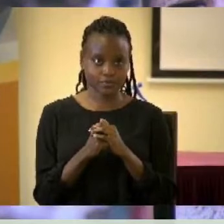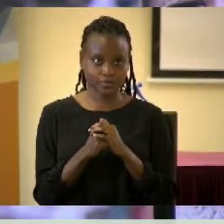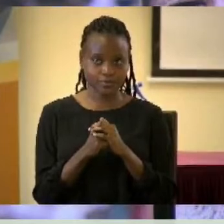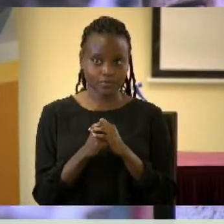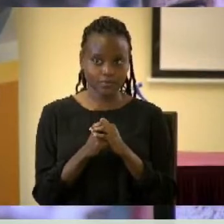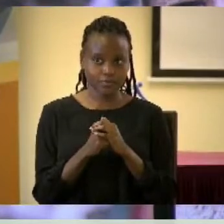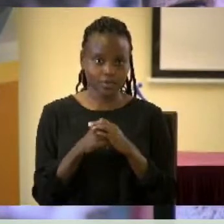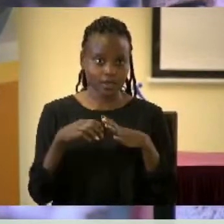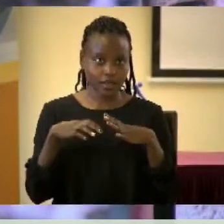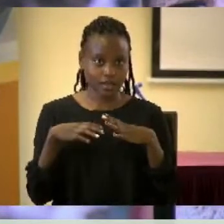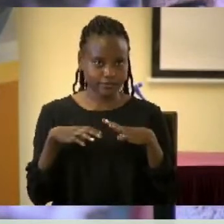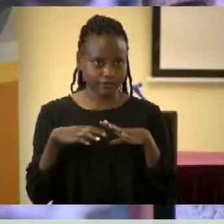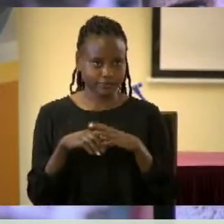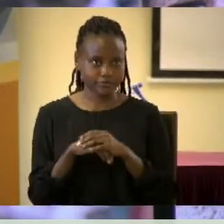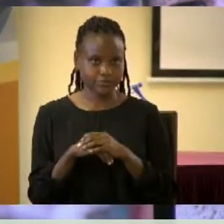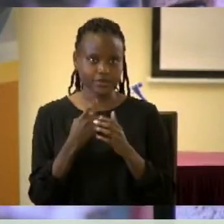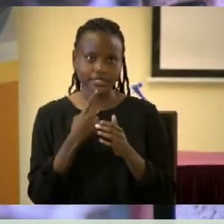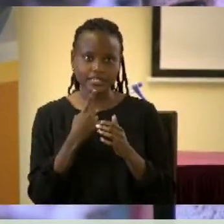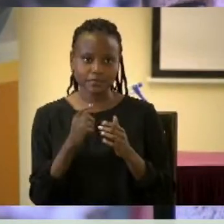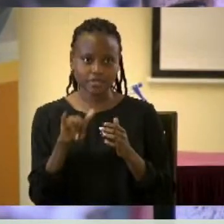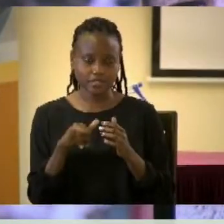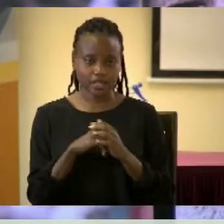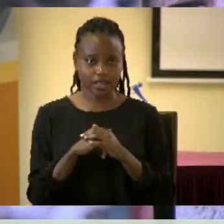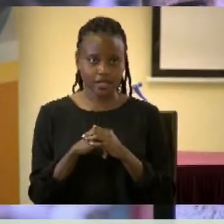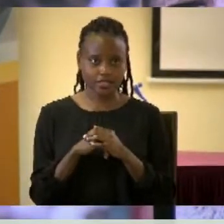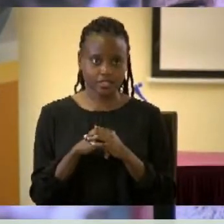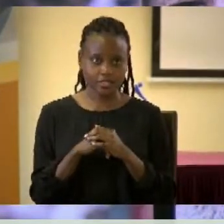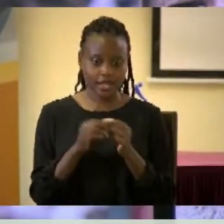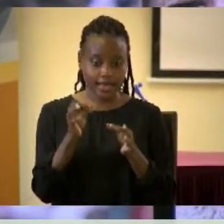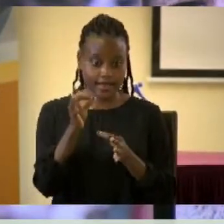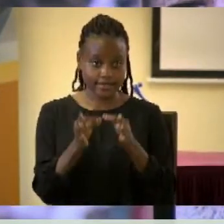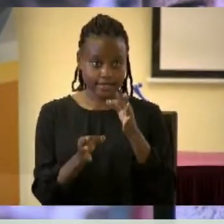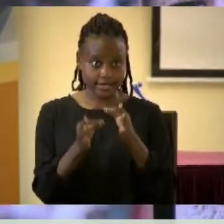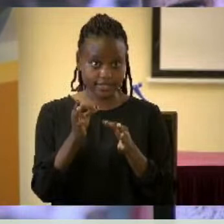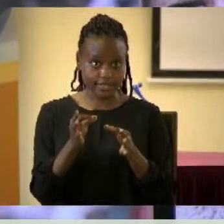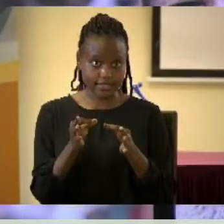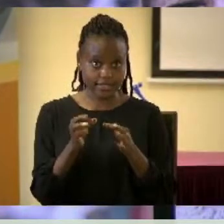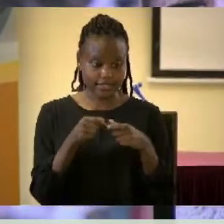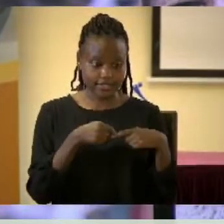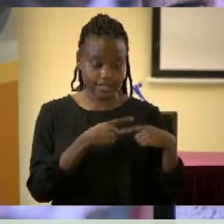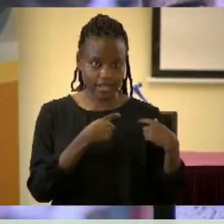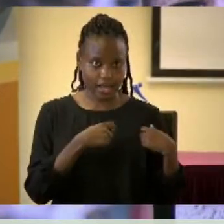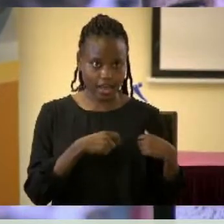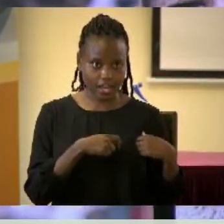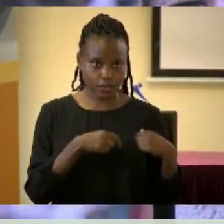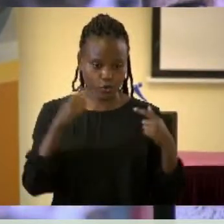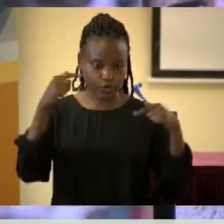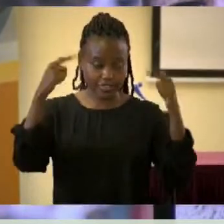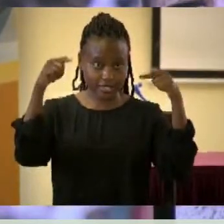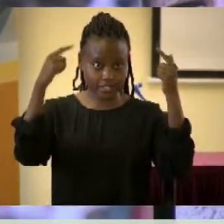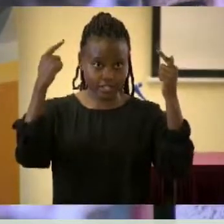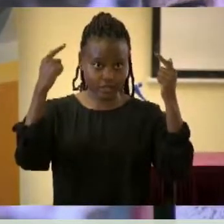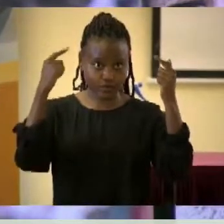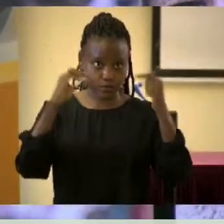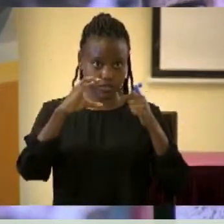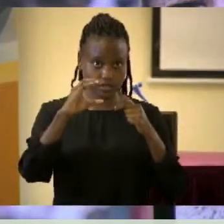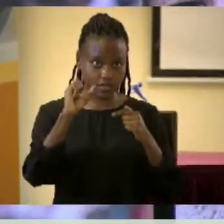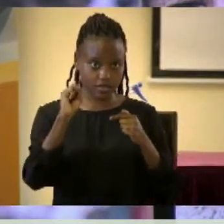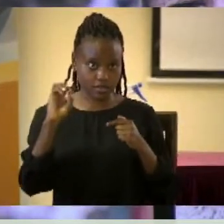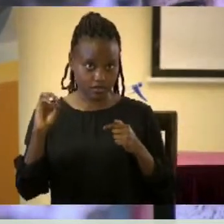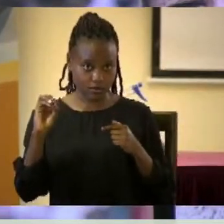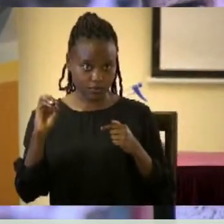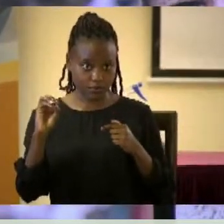Ladies and gentlemen, it has been said that justice is the heart of a successful civil society,